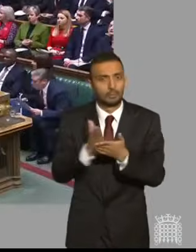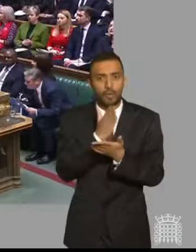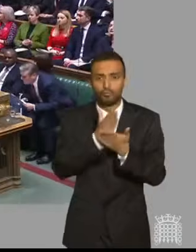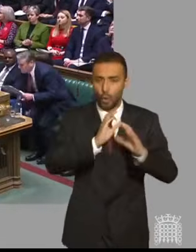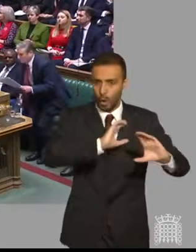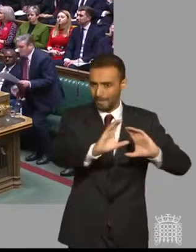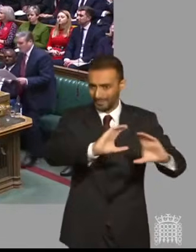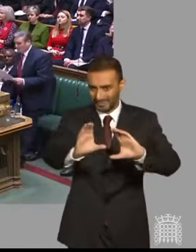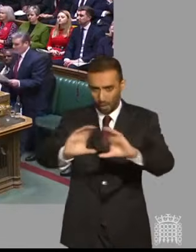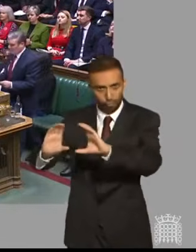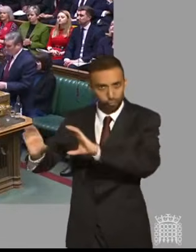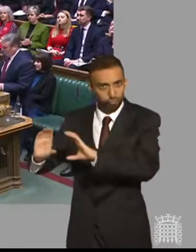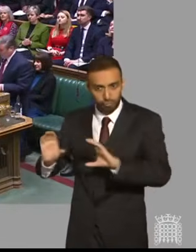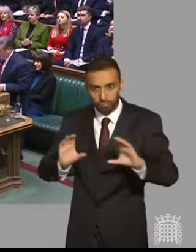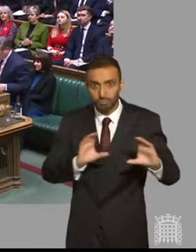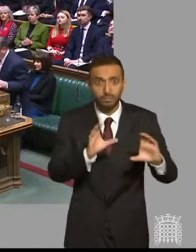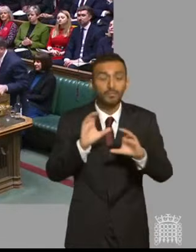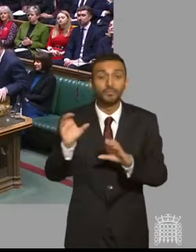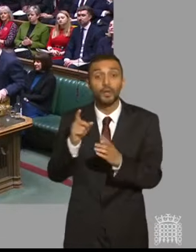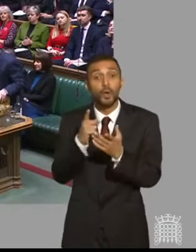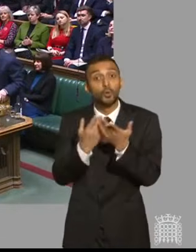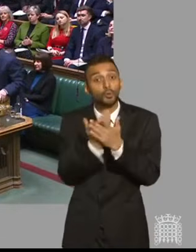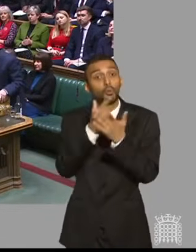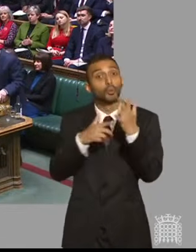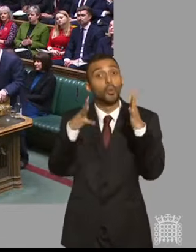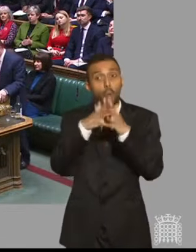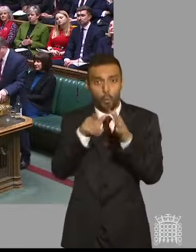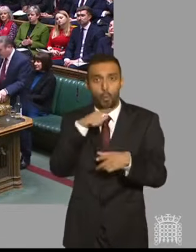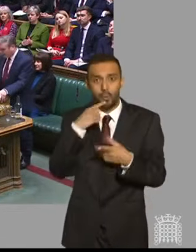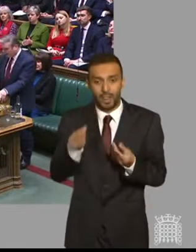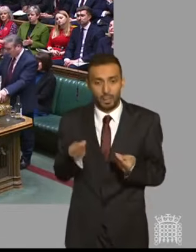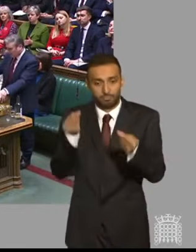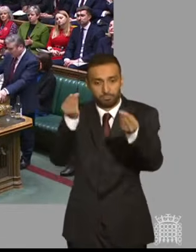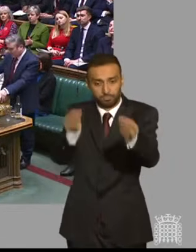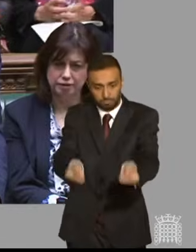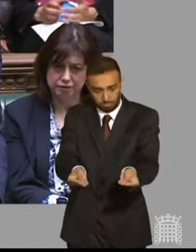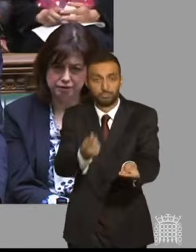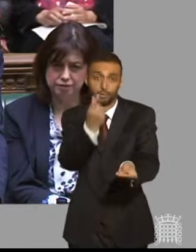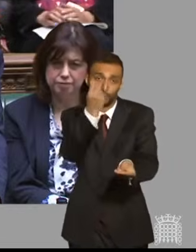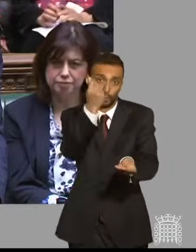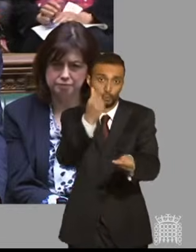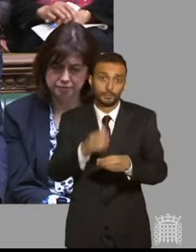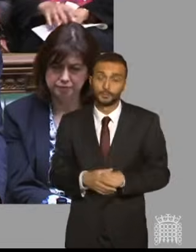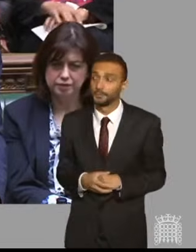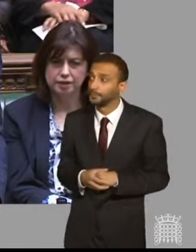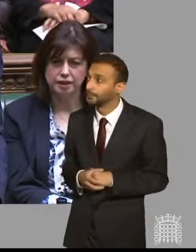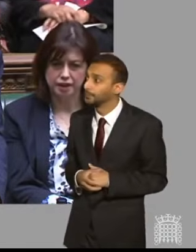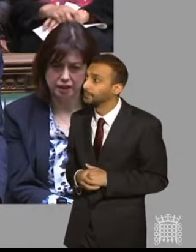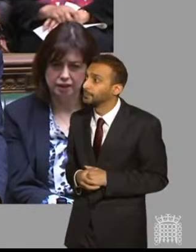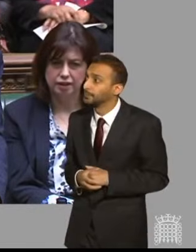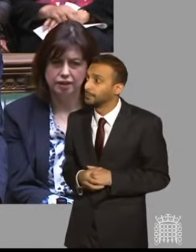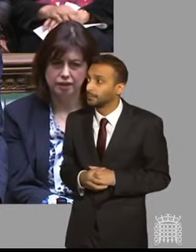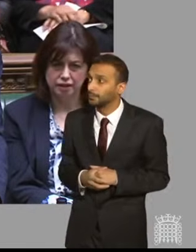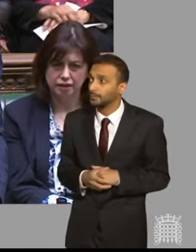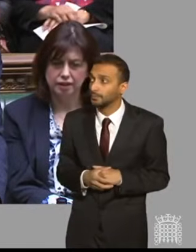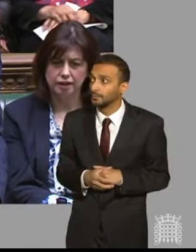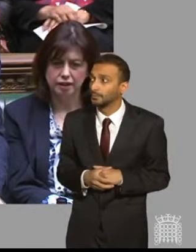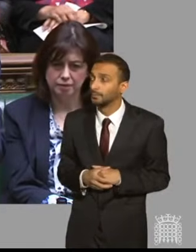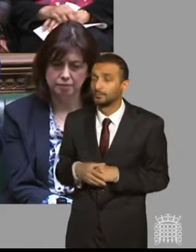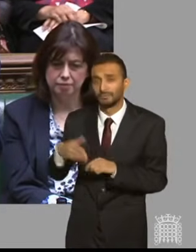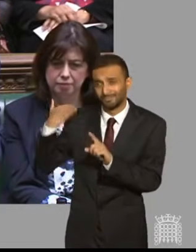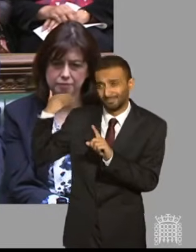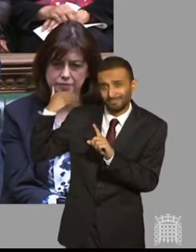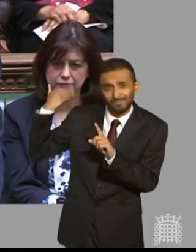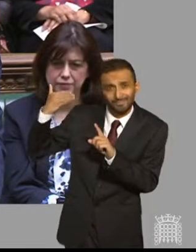In recent decades, there have been numerous scandals that have left shaken public faith in our institutions,